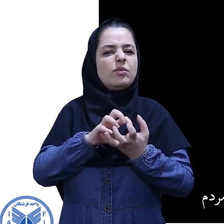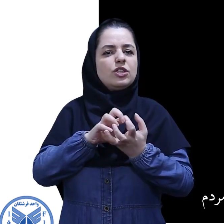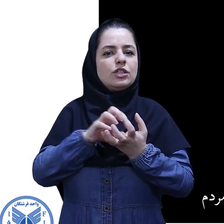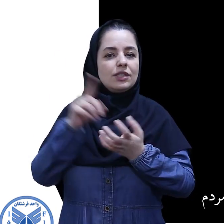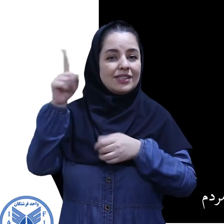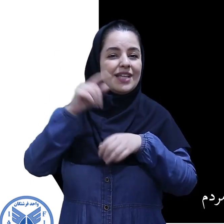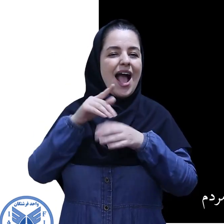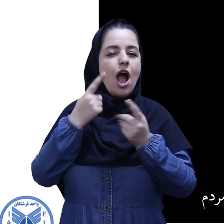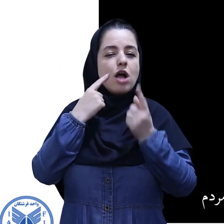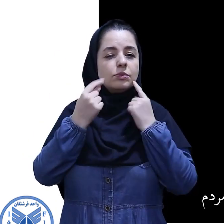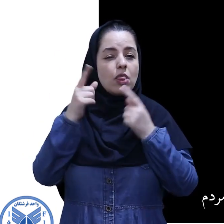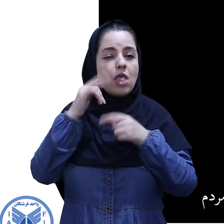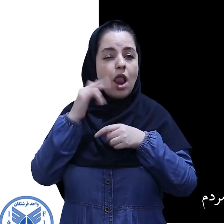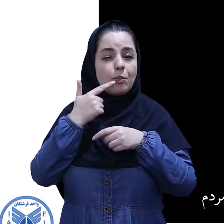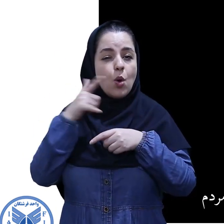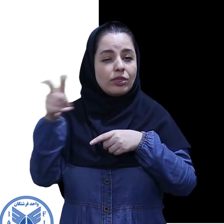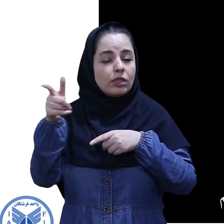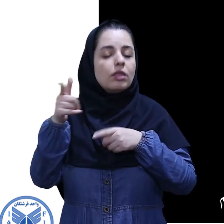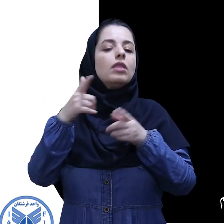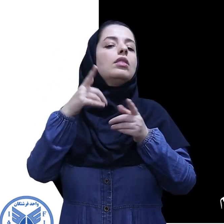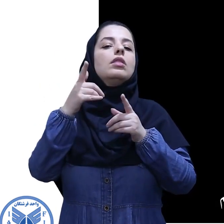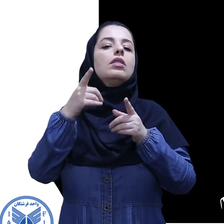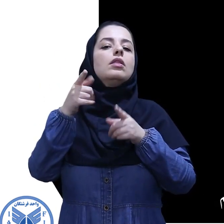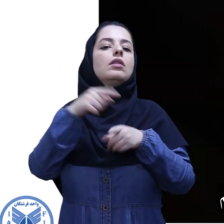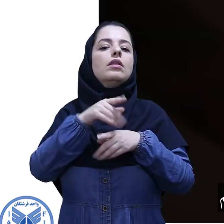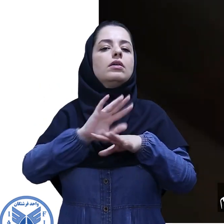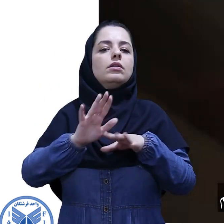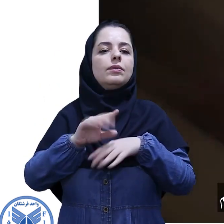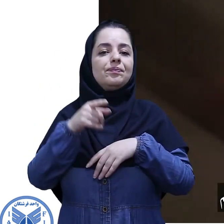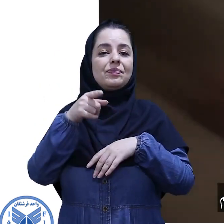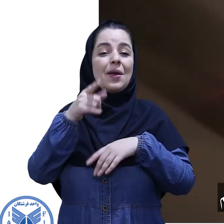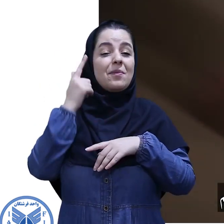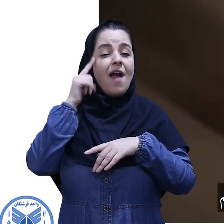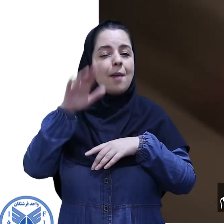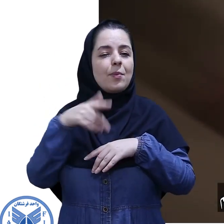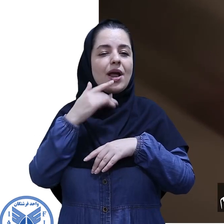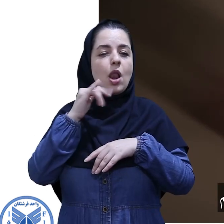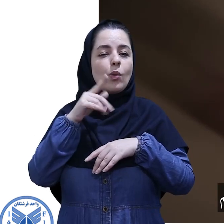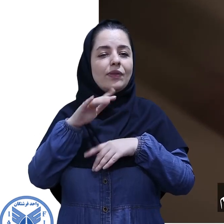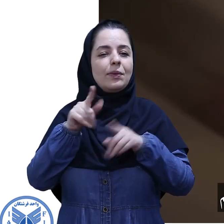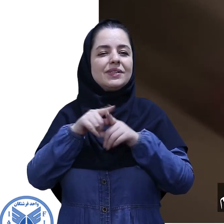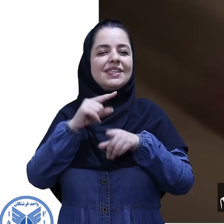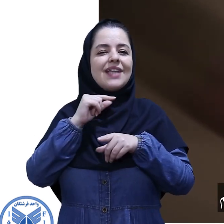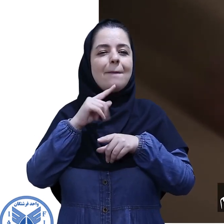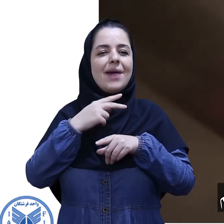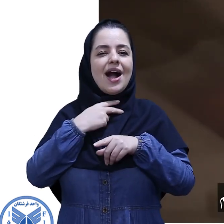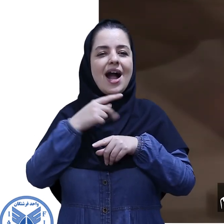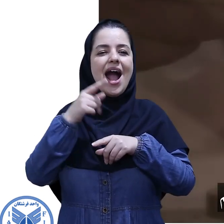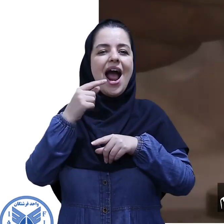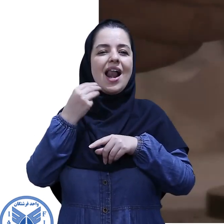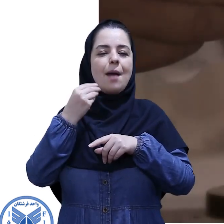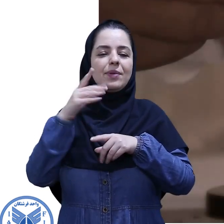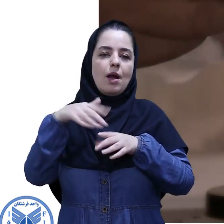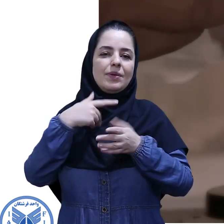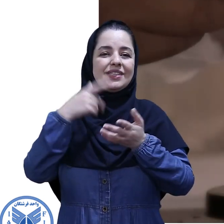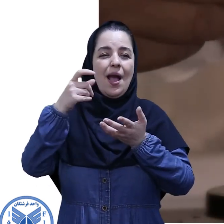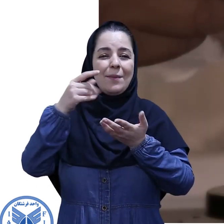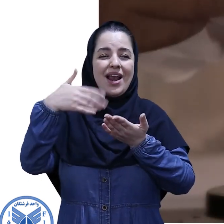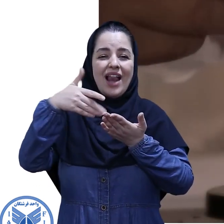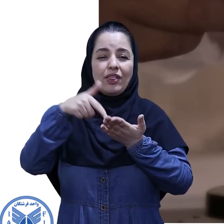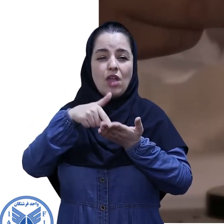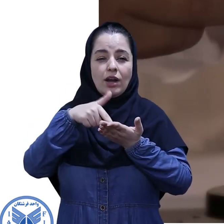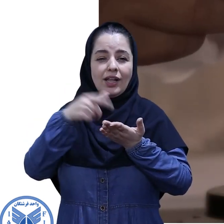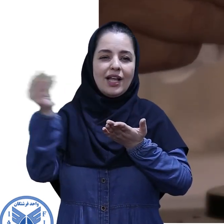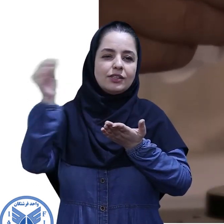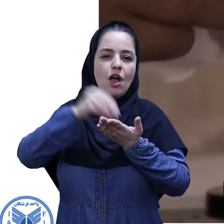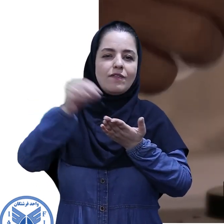work of Talbot, it doesn't take too much time for people to figure out that if we take a colloid like gum arabic and we put